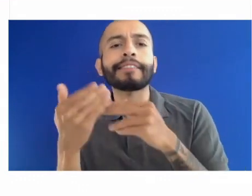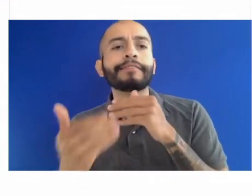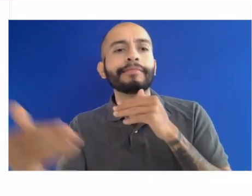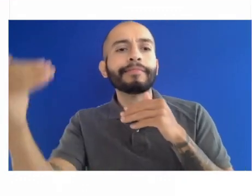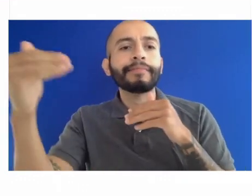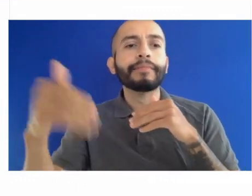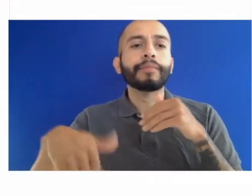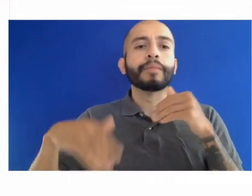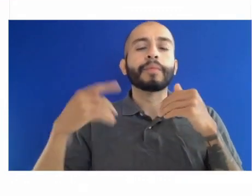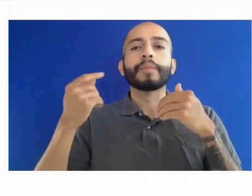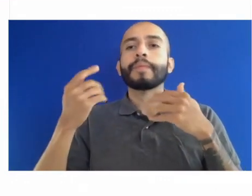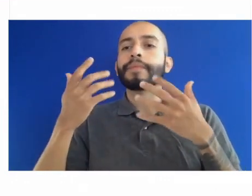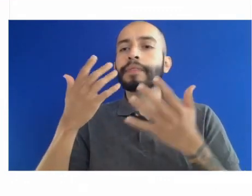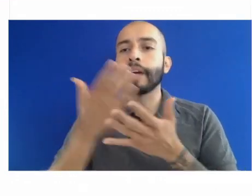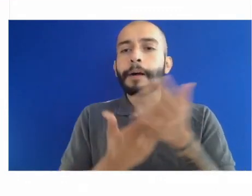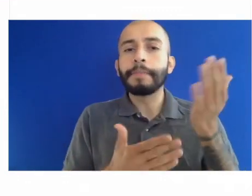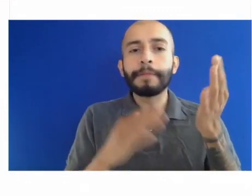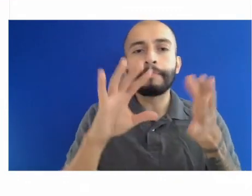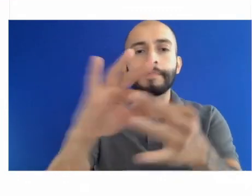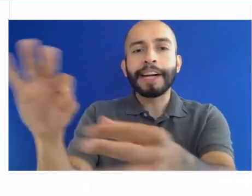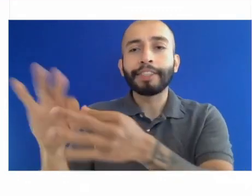not. We